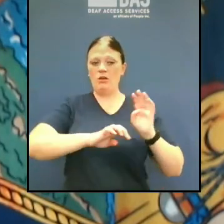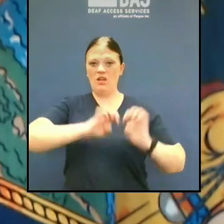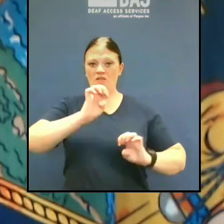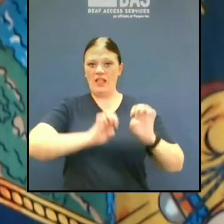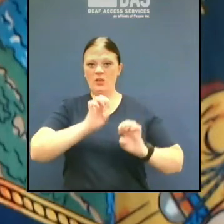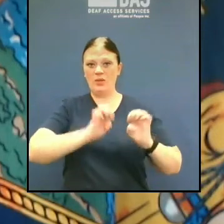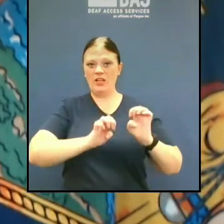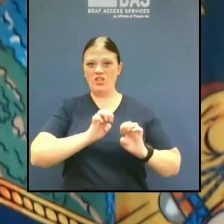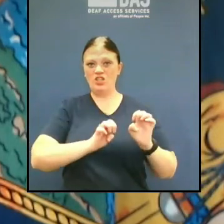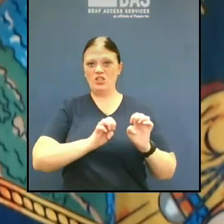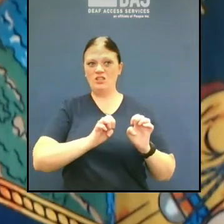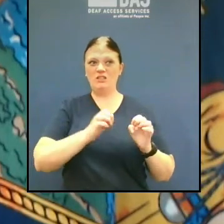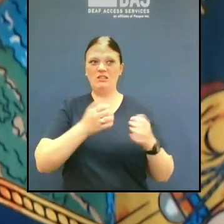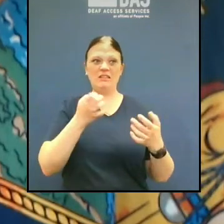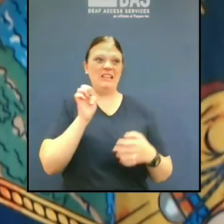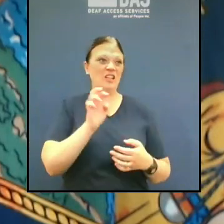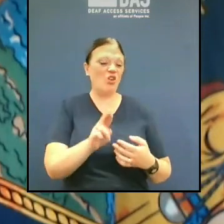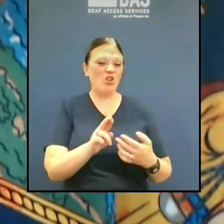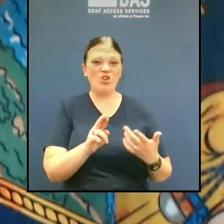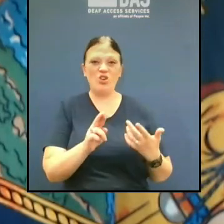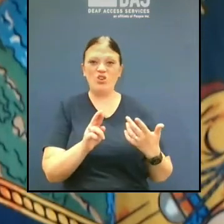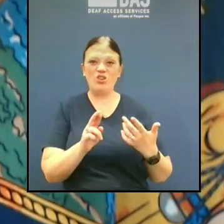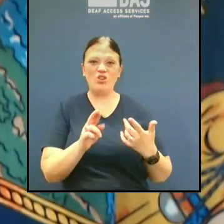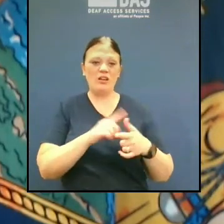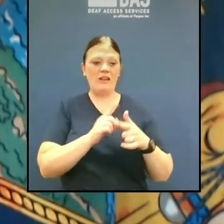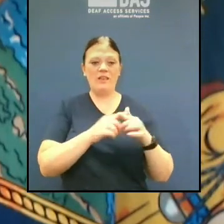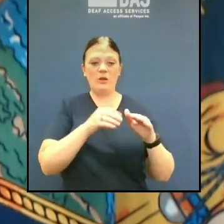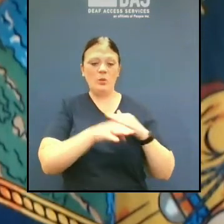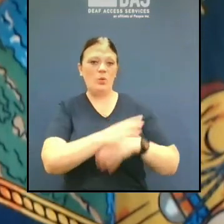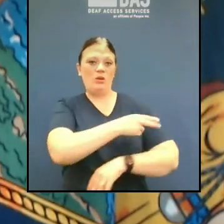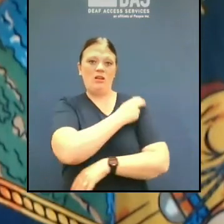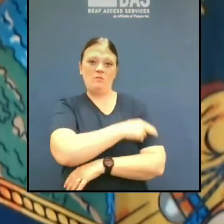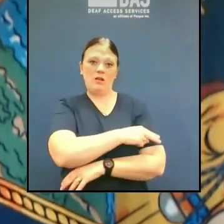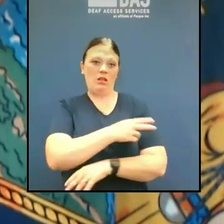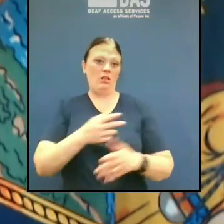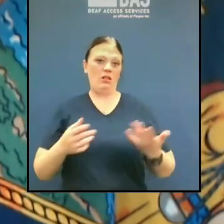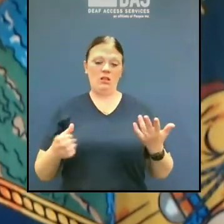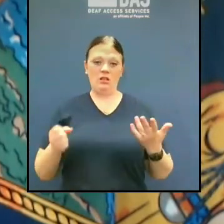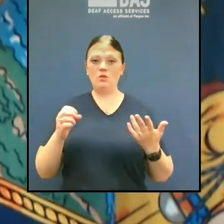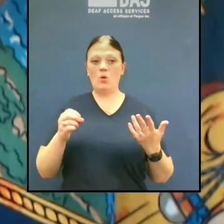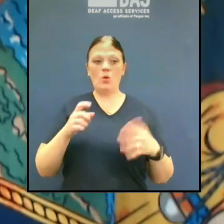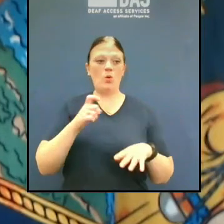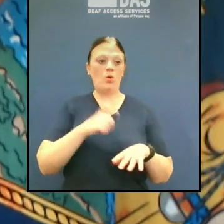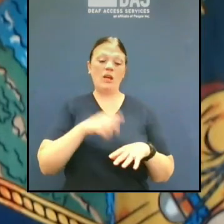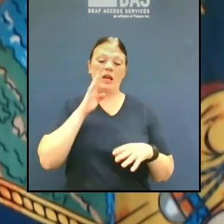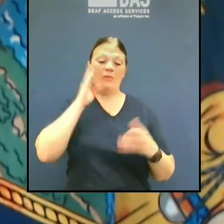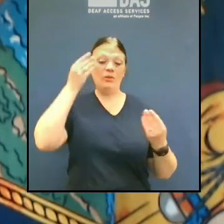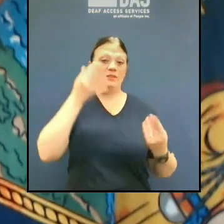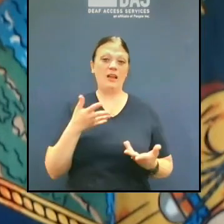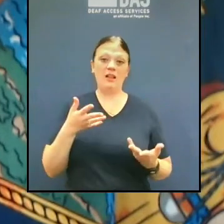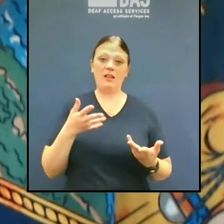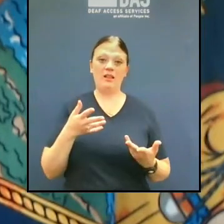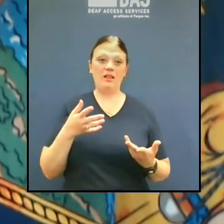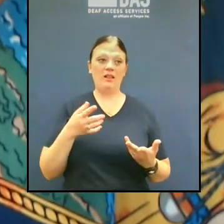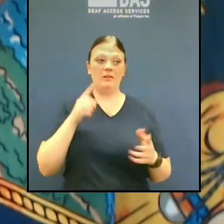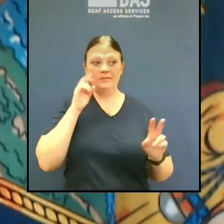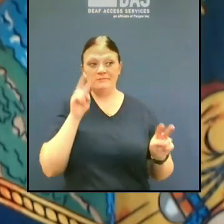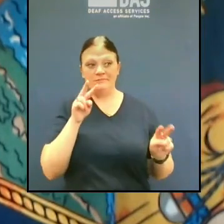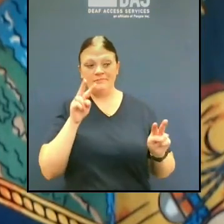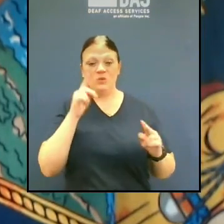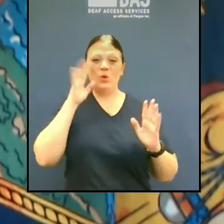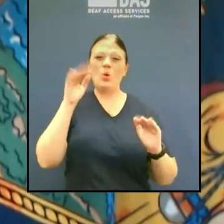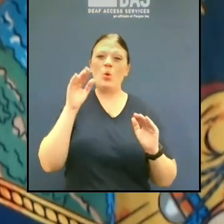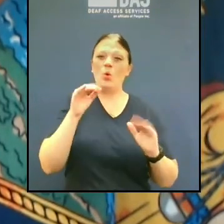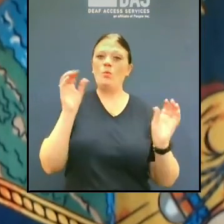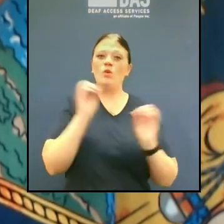evaluation in an emergency department and an admission to the hospital. So time will tell, and we just really have to hope that there was